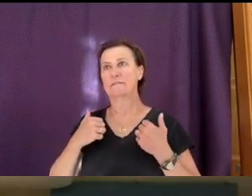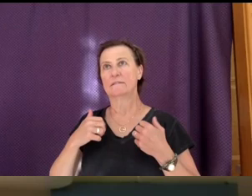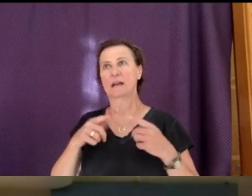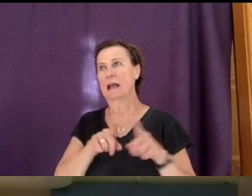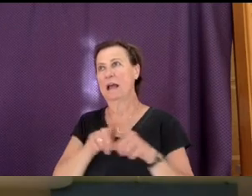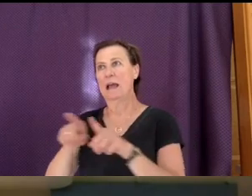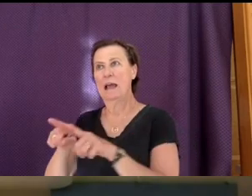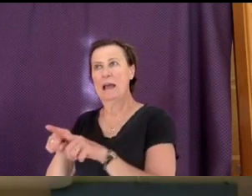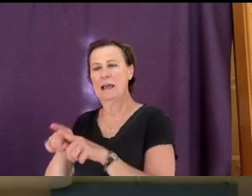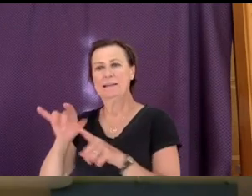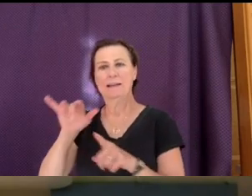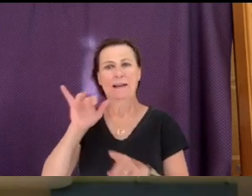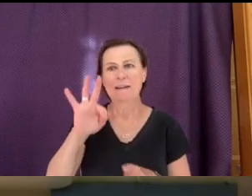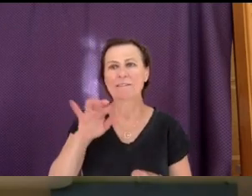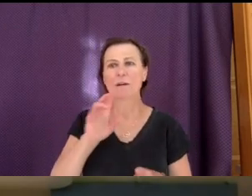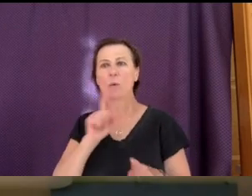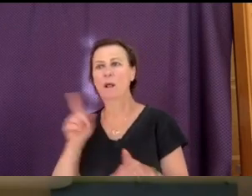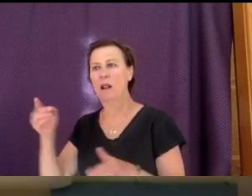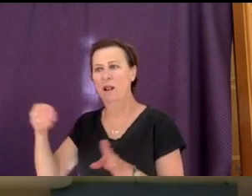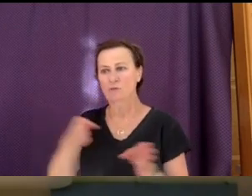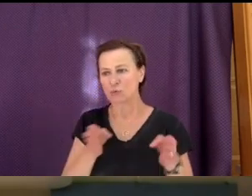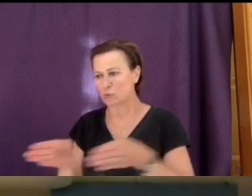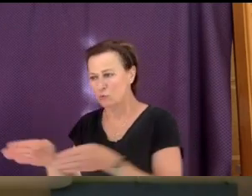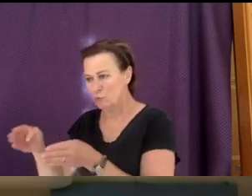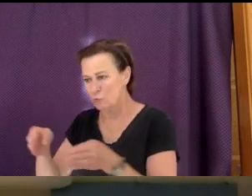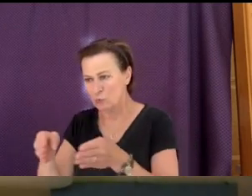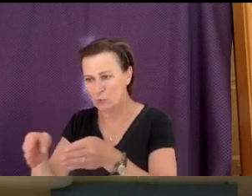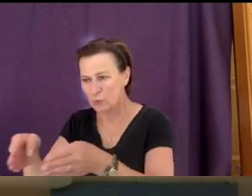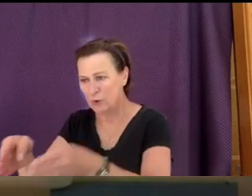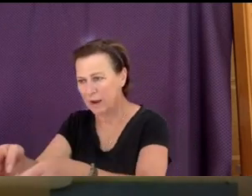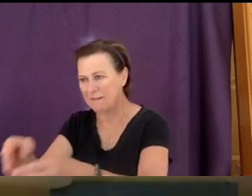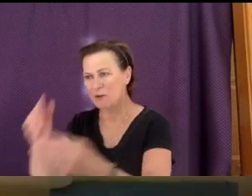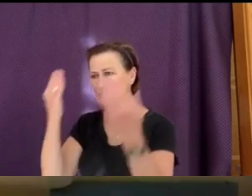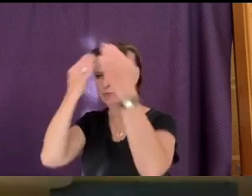being channeled and tunneled into some dark, irreversible trap.